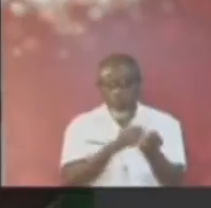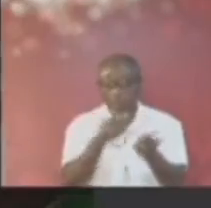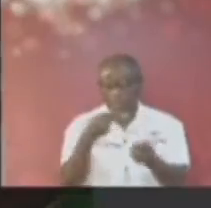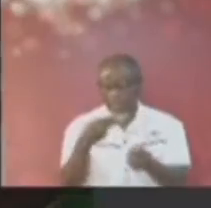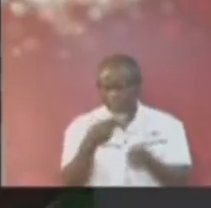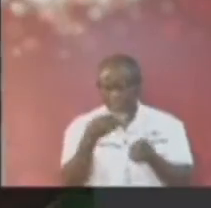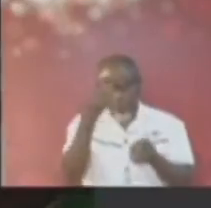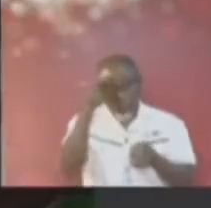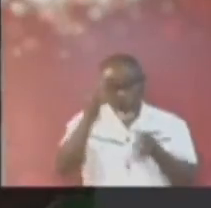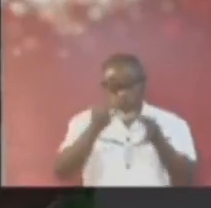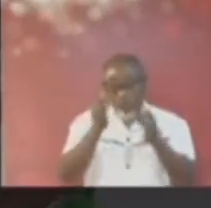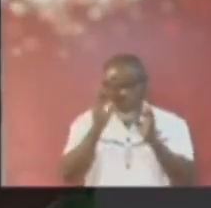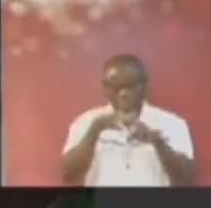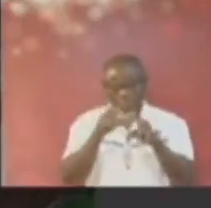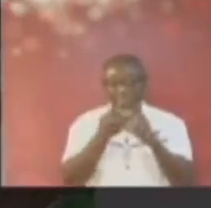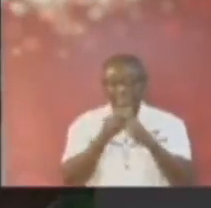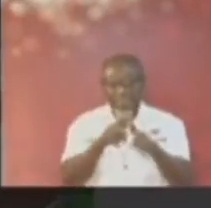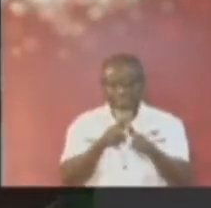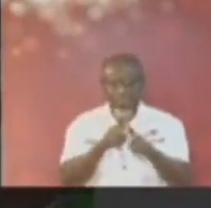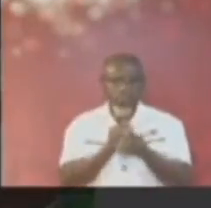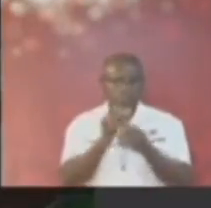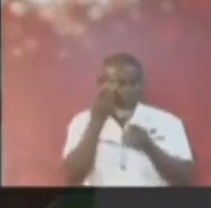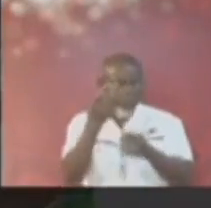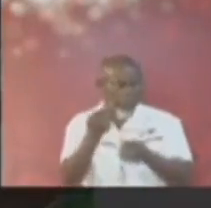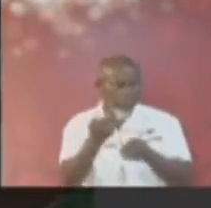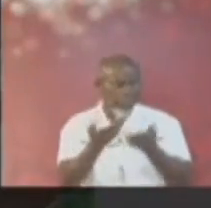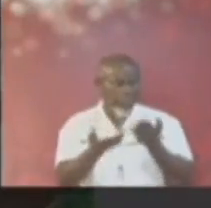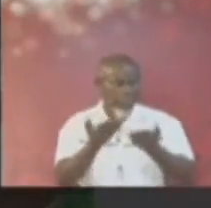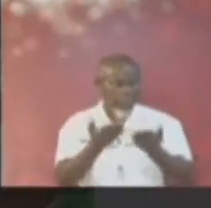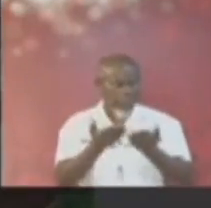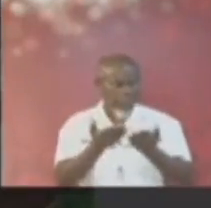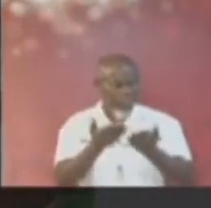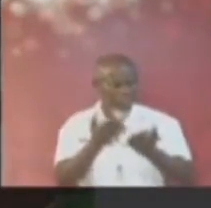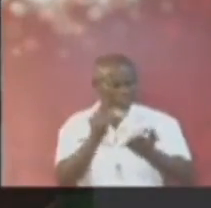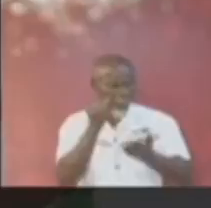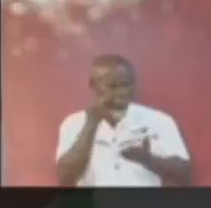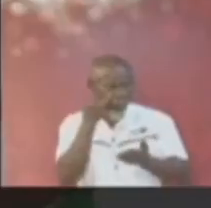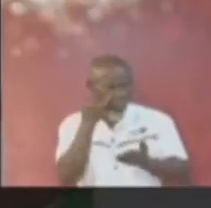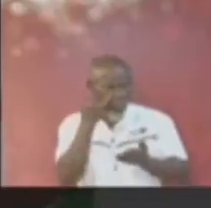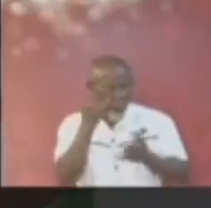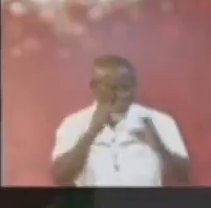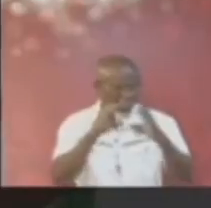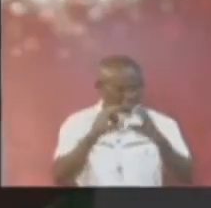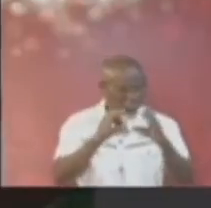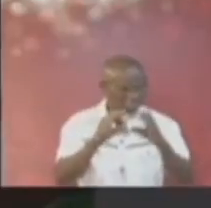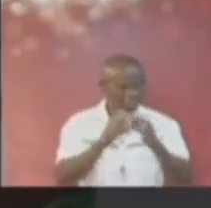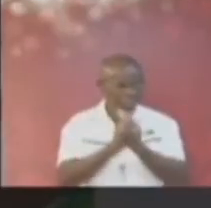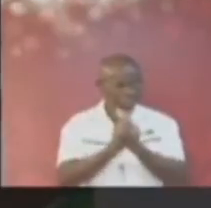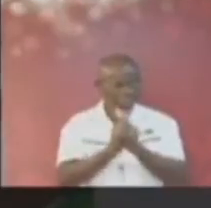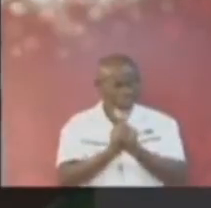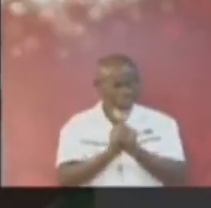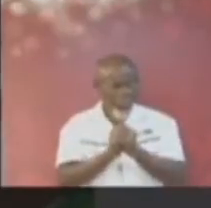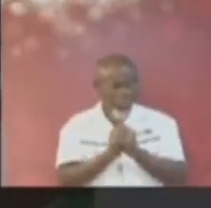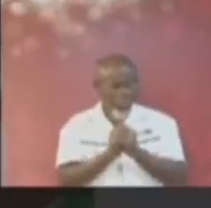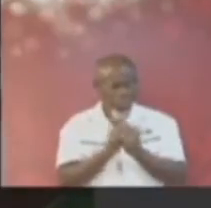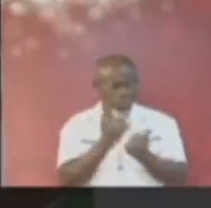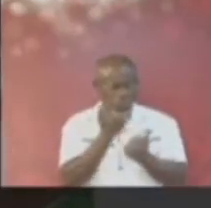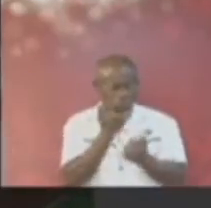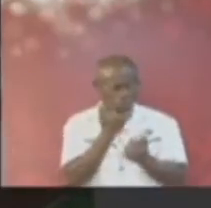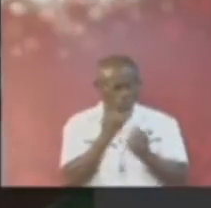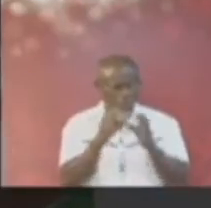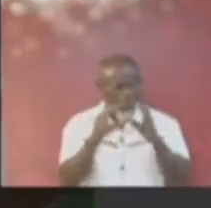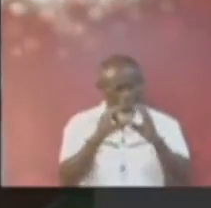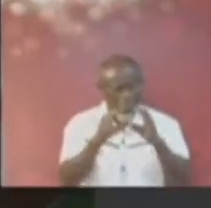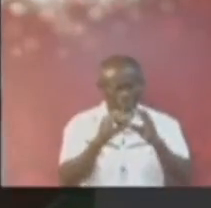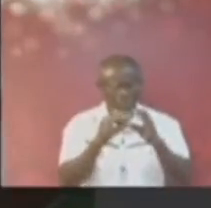but there seems to be a bit of miscommunication going on with regards to bringing pets into the country. The Ministry